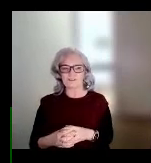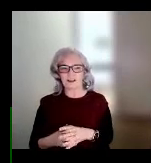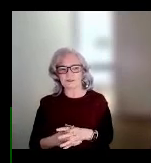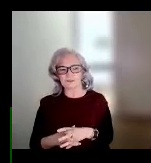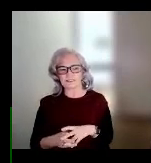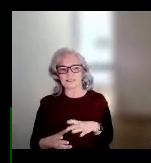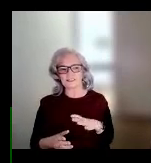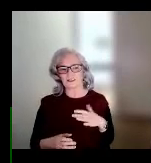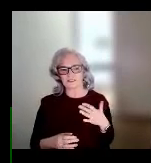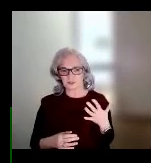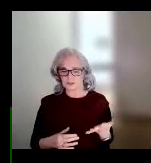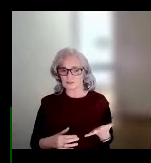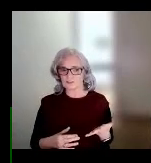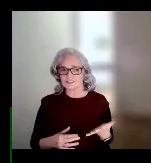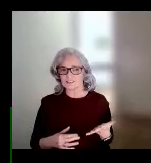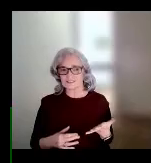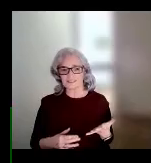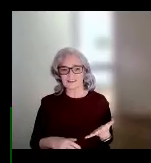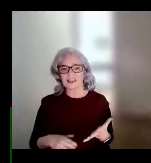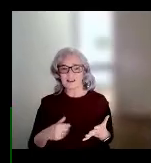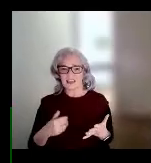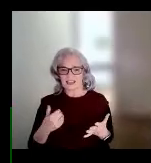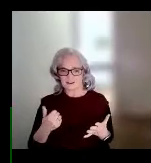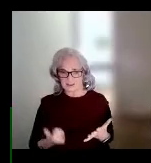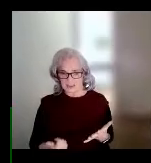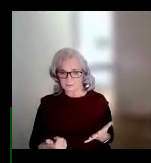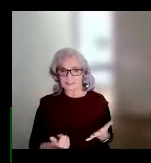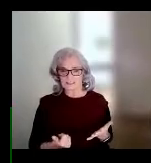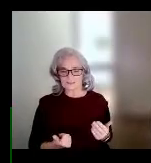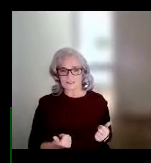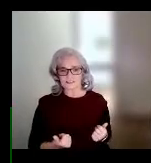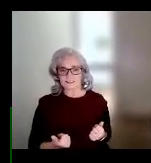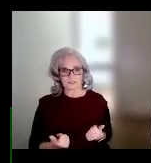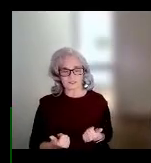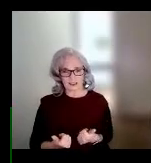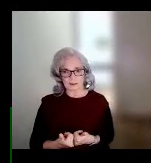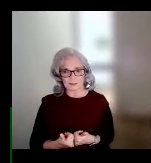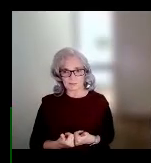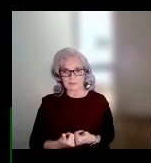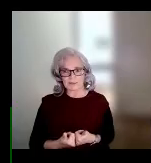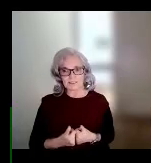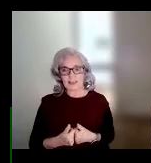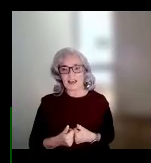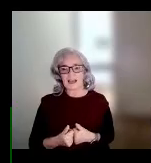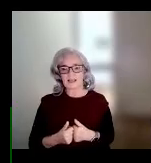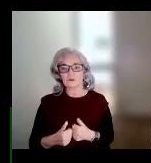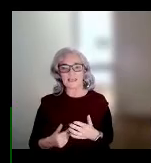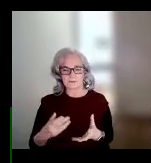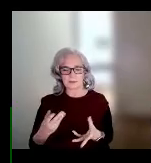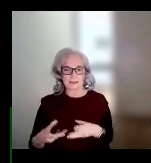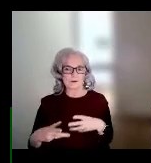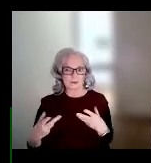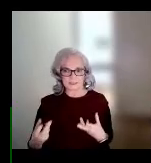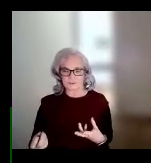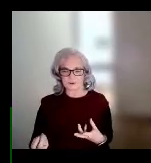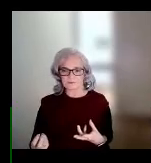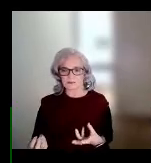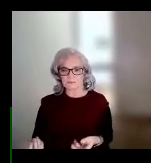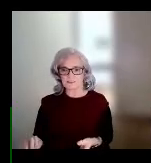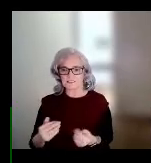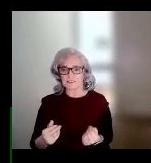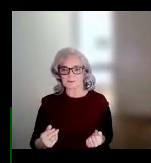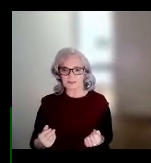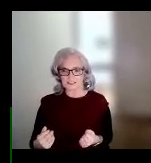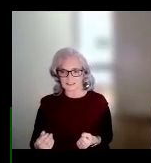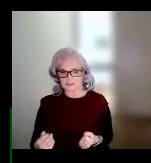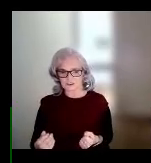care. And we found that it was things like diagnostic testing and predictive testing for family members, looking at PEG or gastrostomy